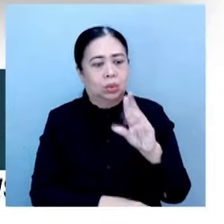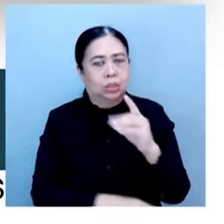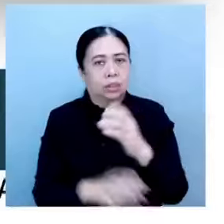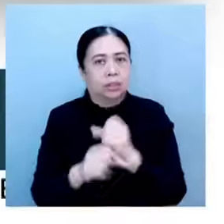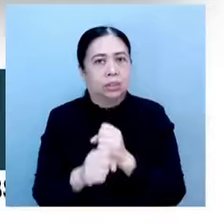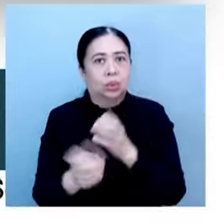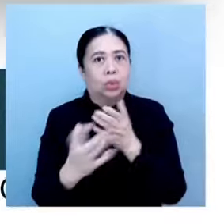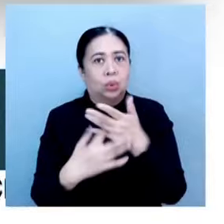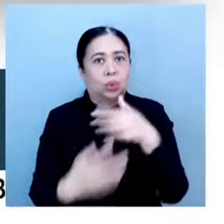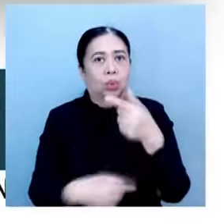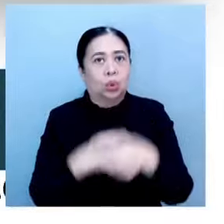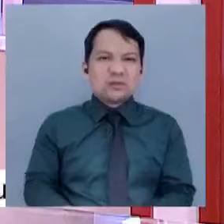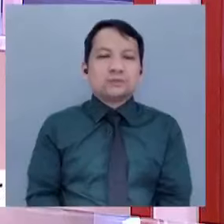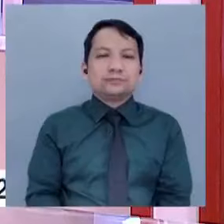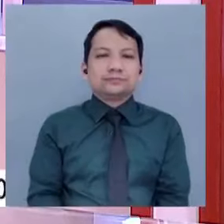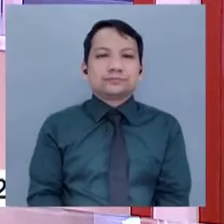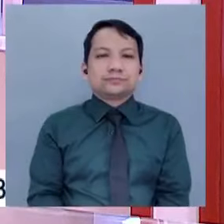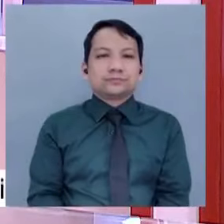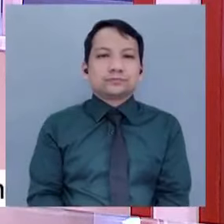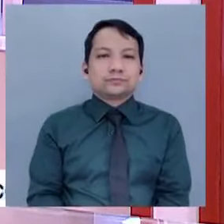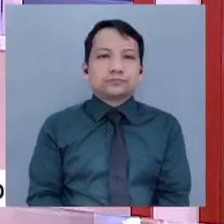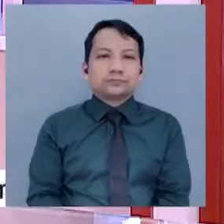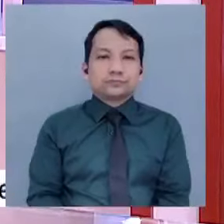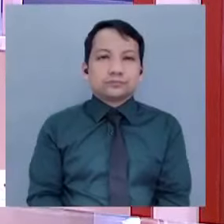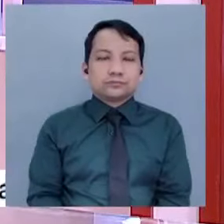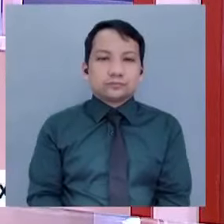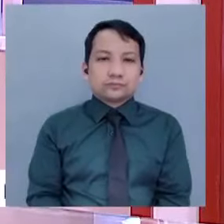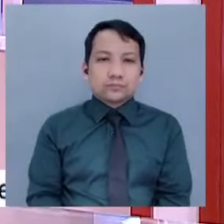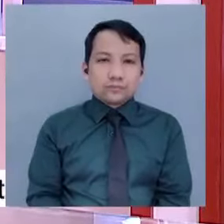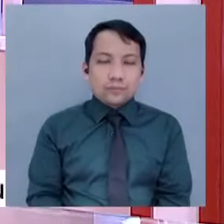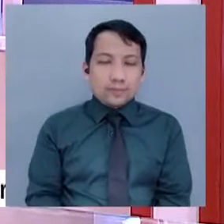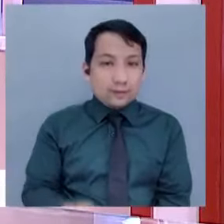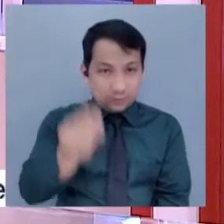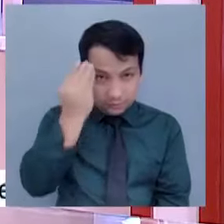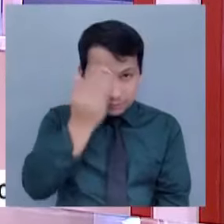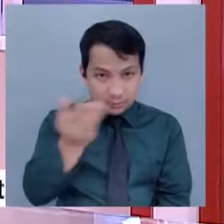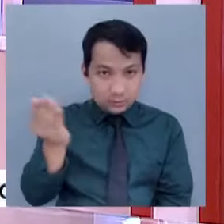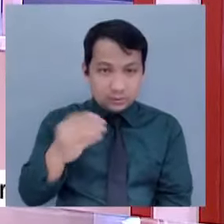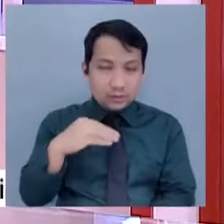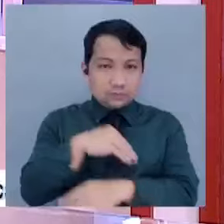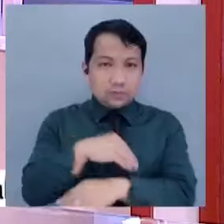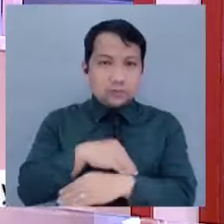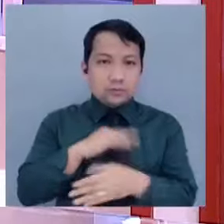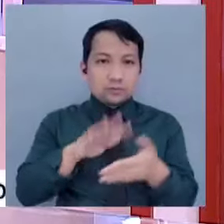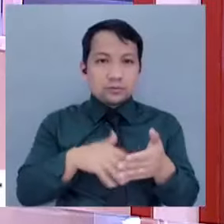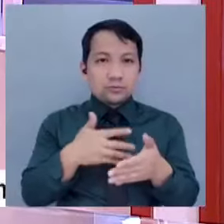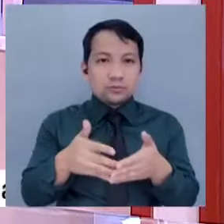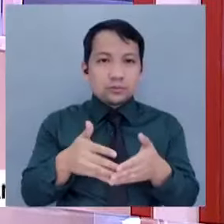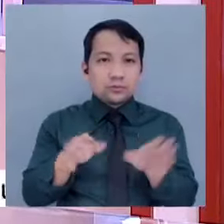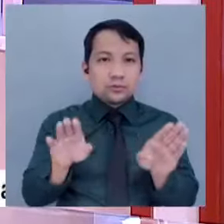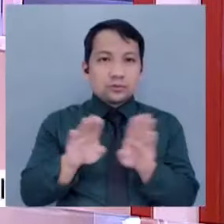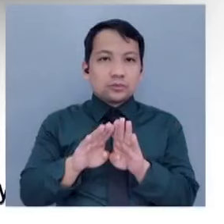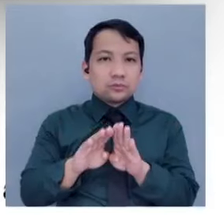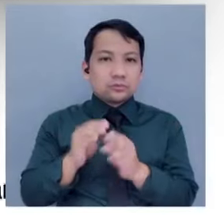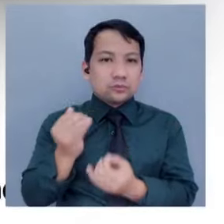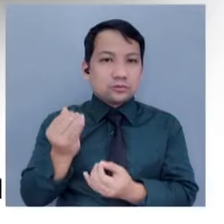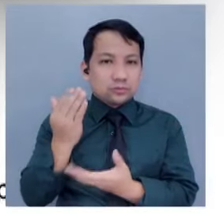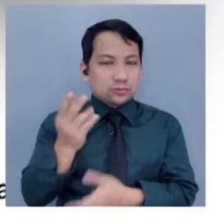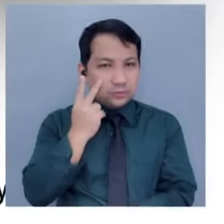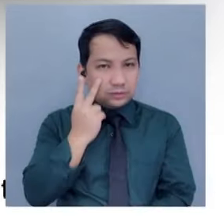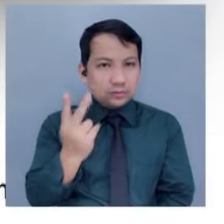the Globe One app. A heads up to the public, banks have announced their schedules for Holy Week this year. Take a look.